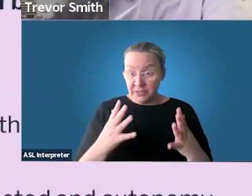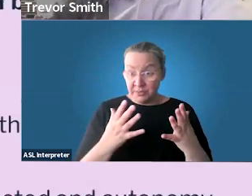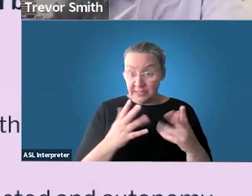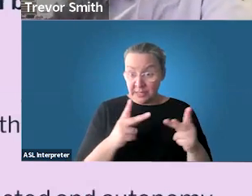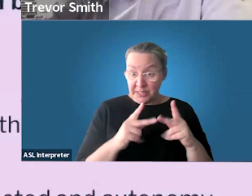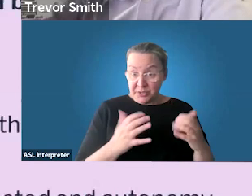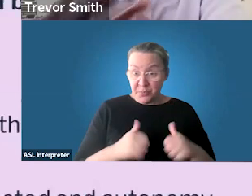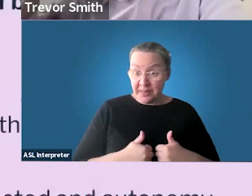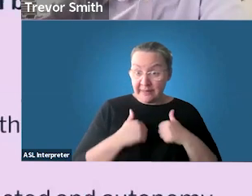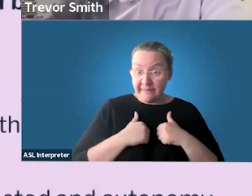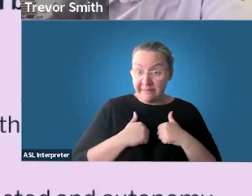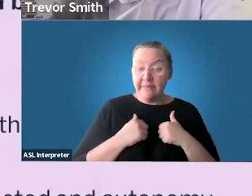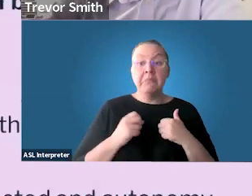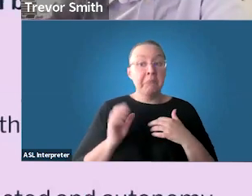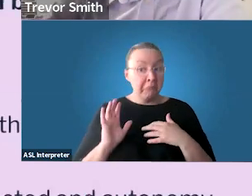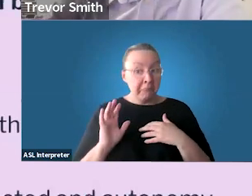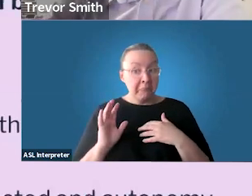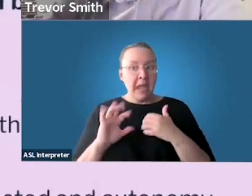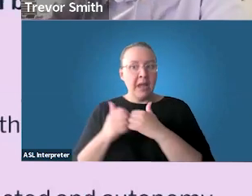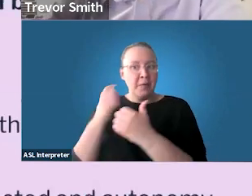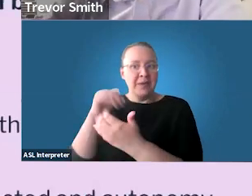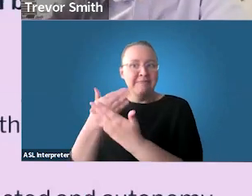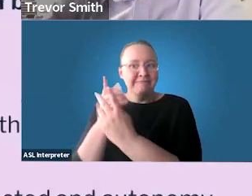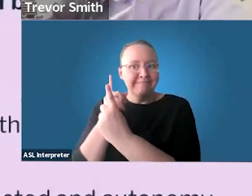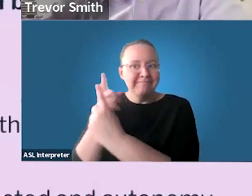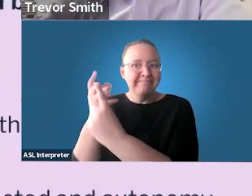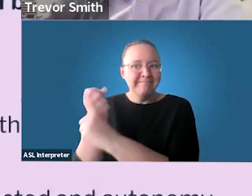And if so, how do we get there?